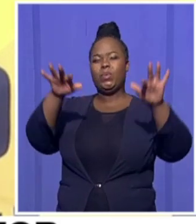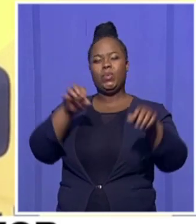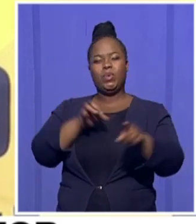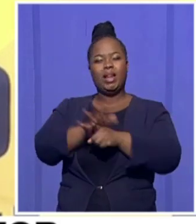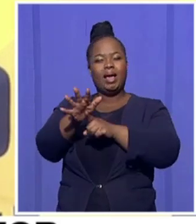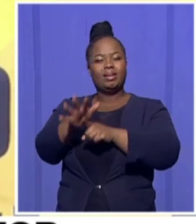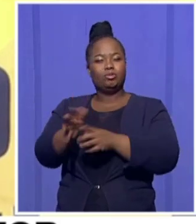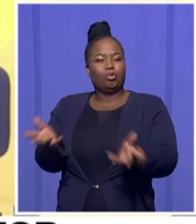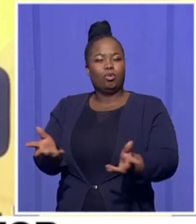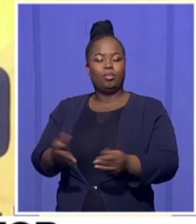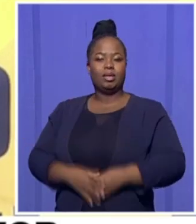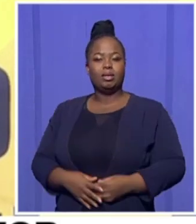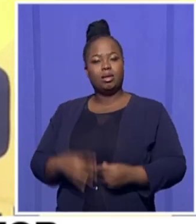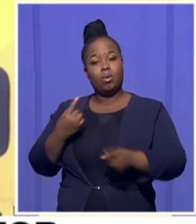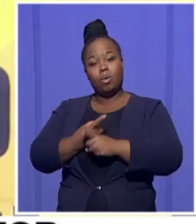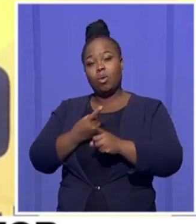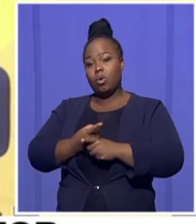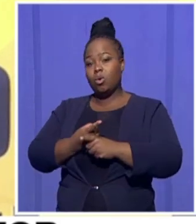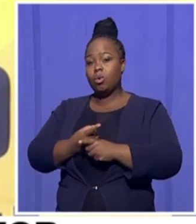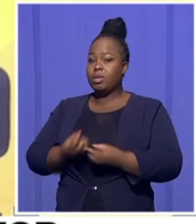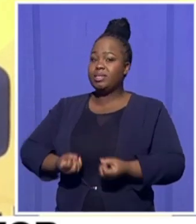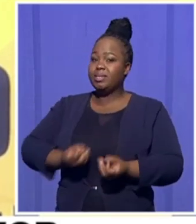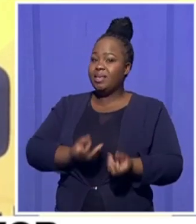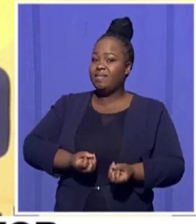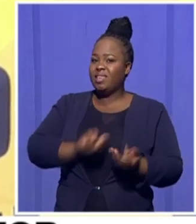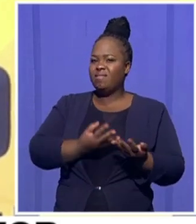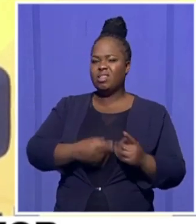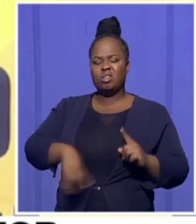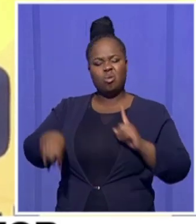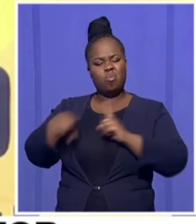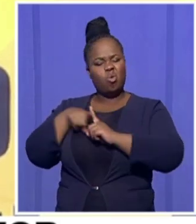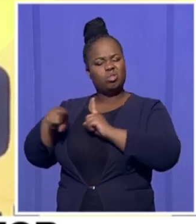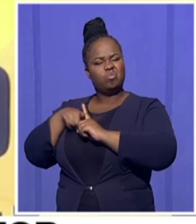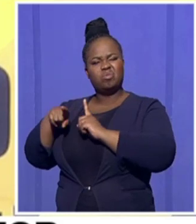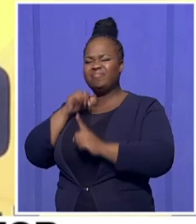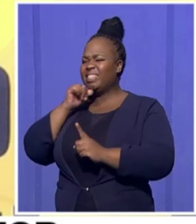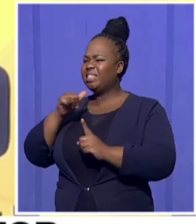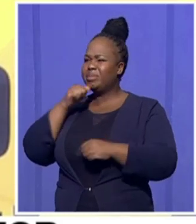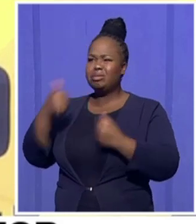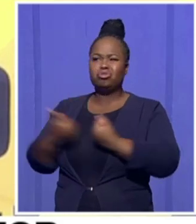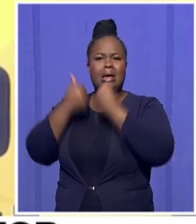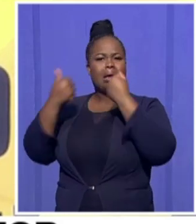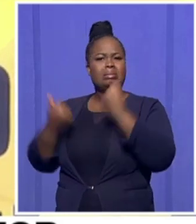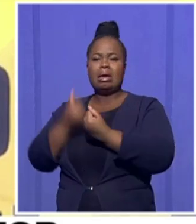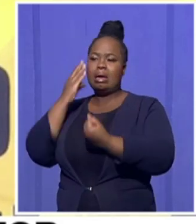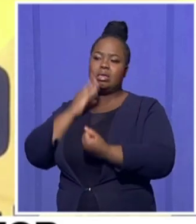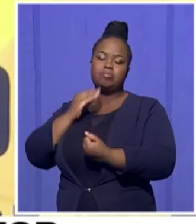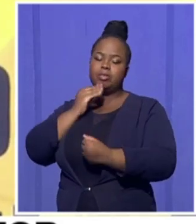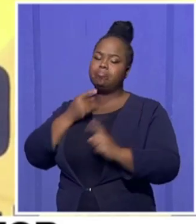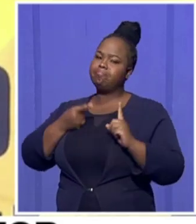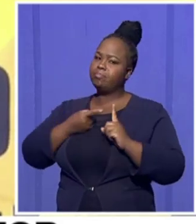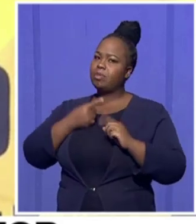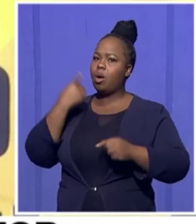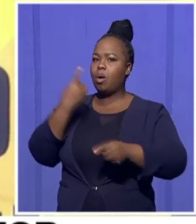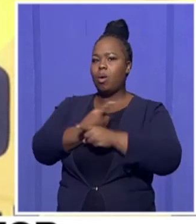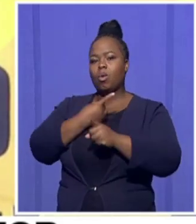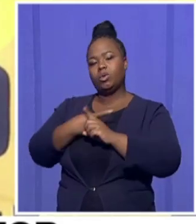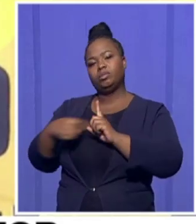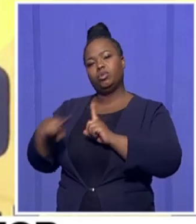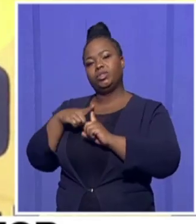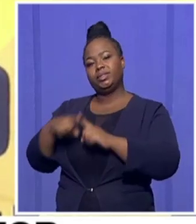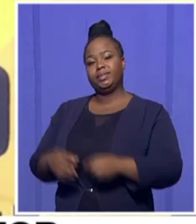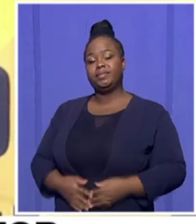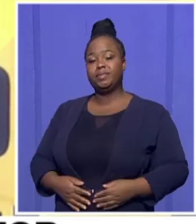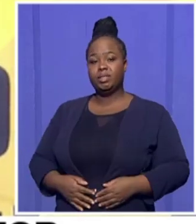hand, and his positive energy even in the face of adversity. In council, I'm told